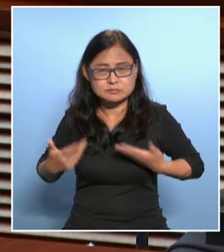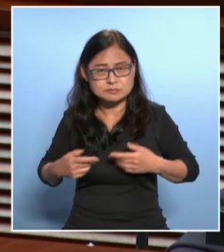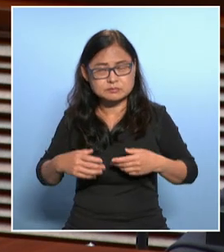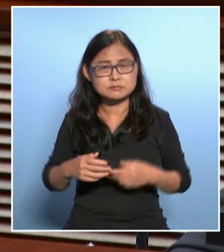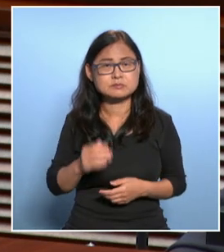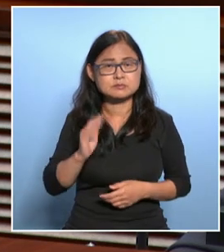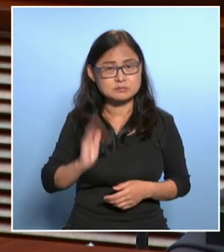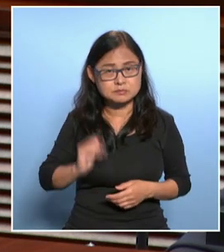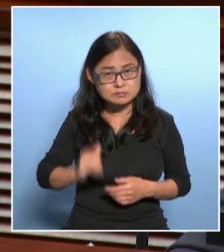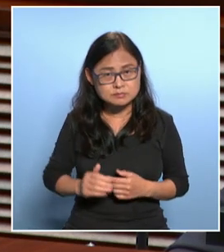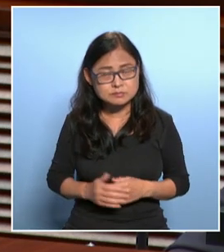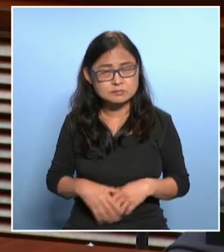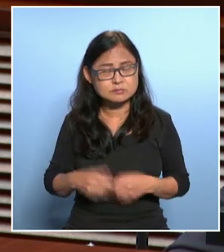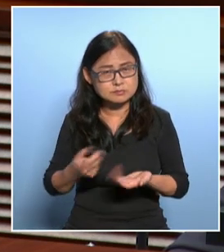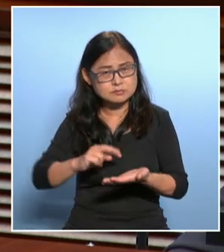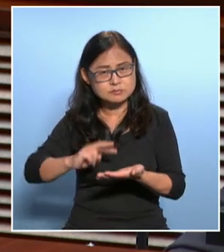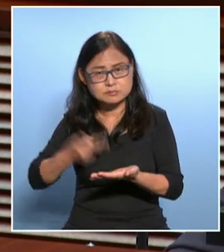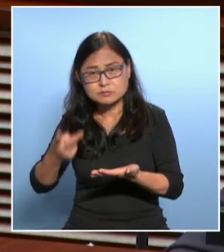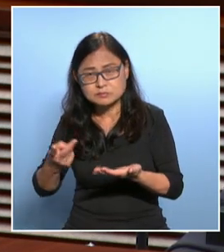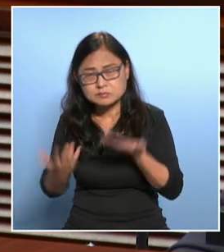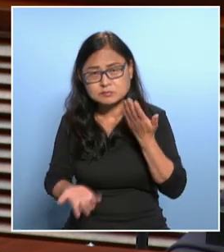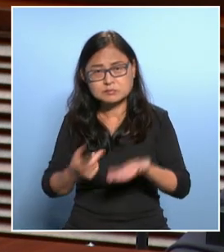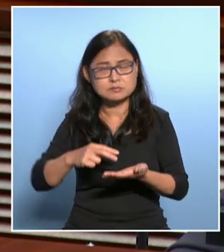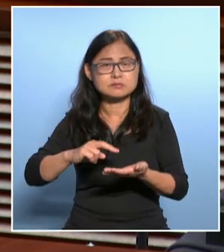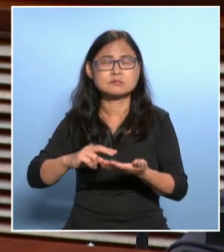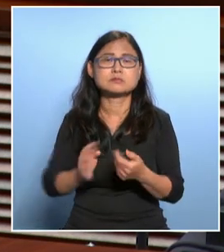Is this approach